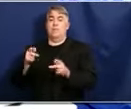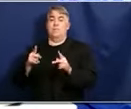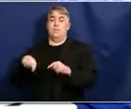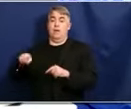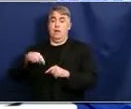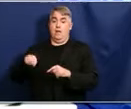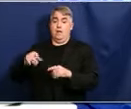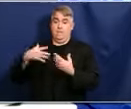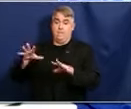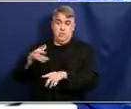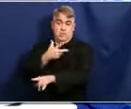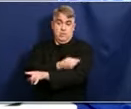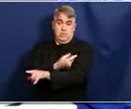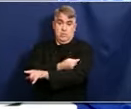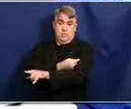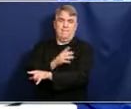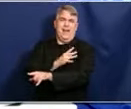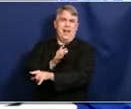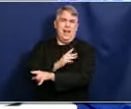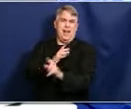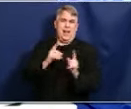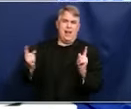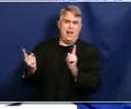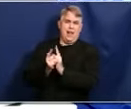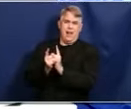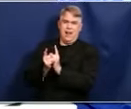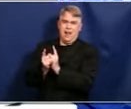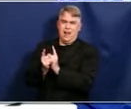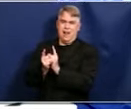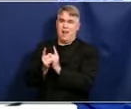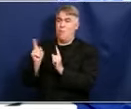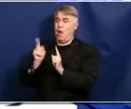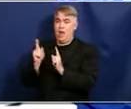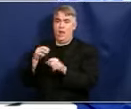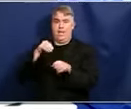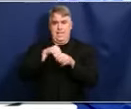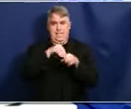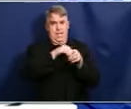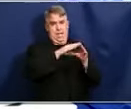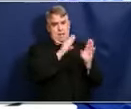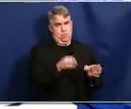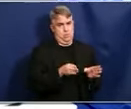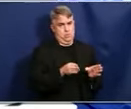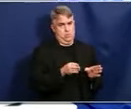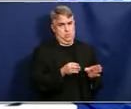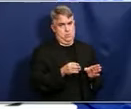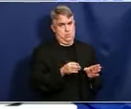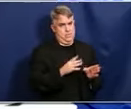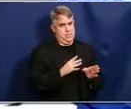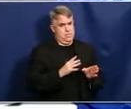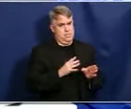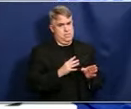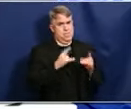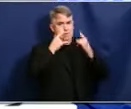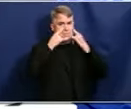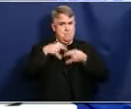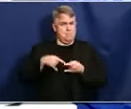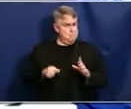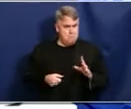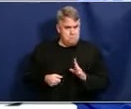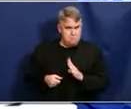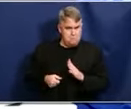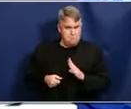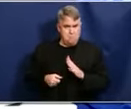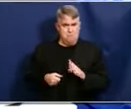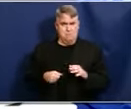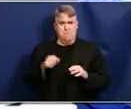individuals indoors without utilizing a mask or physical distancing. But if you visit